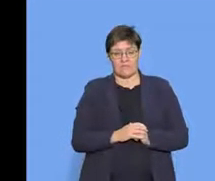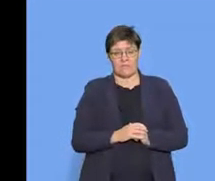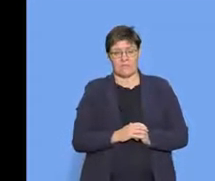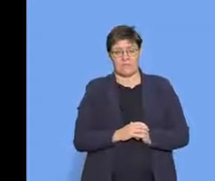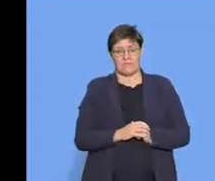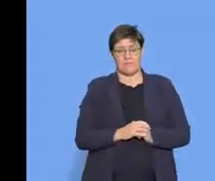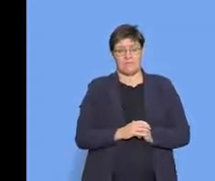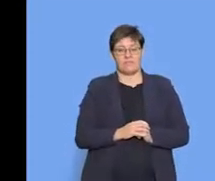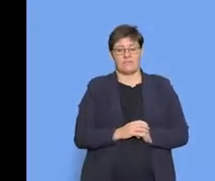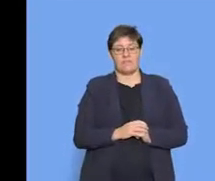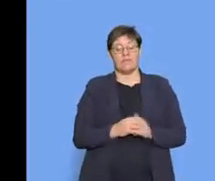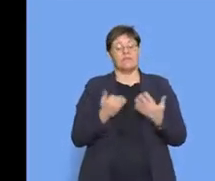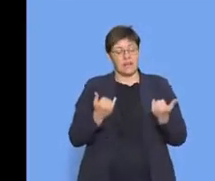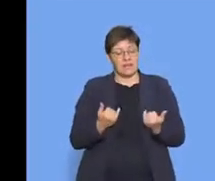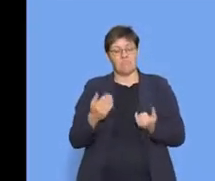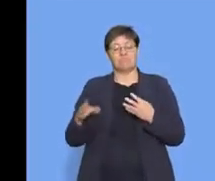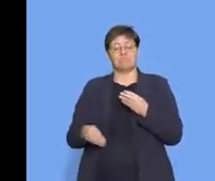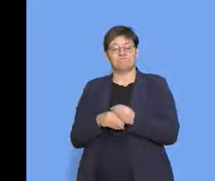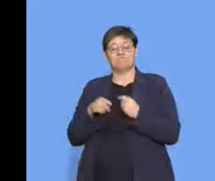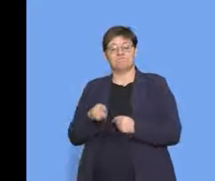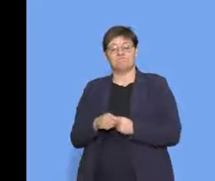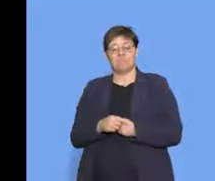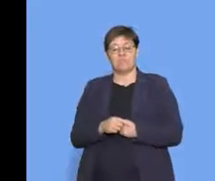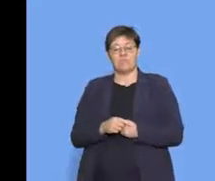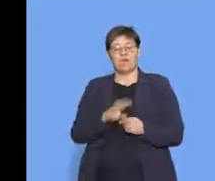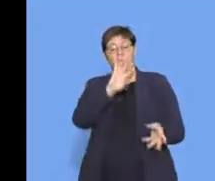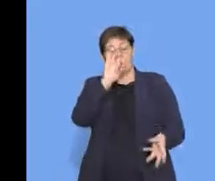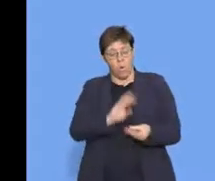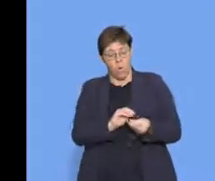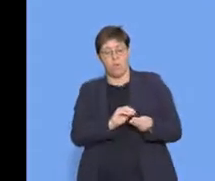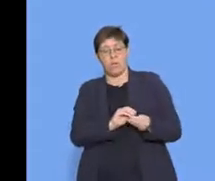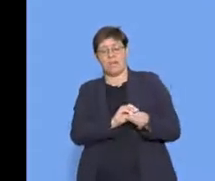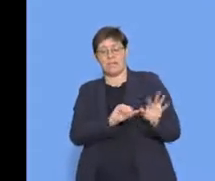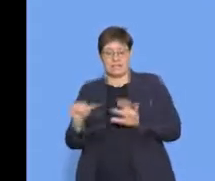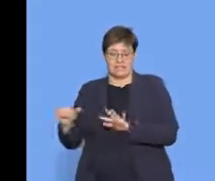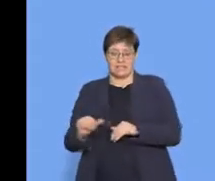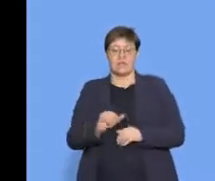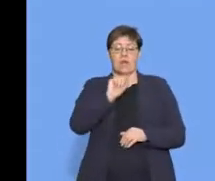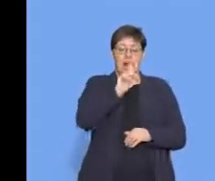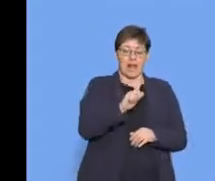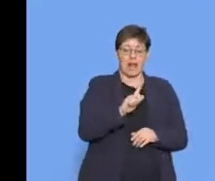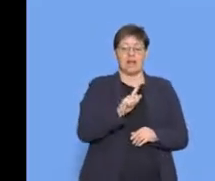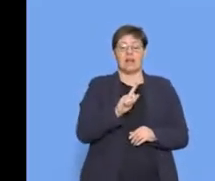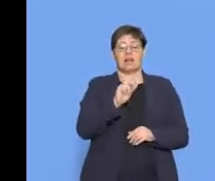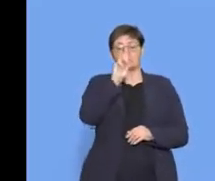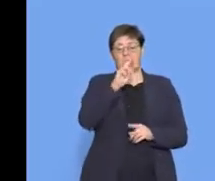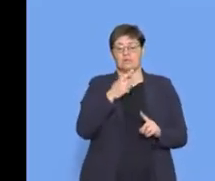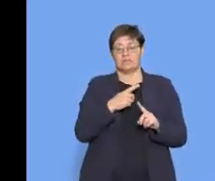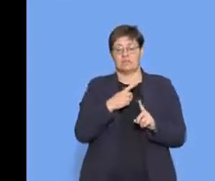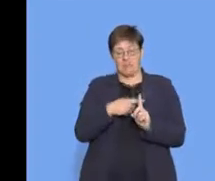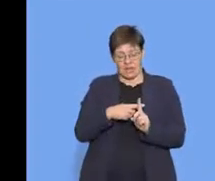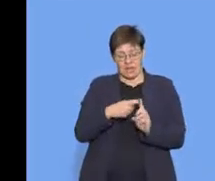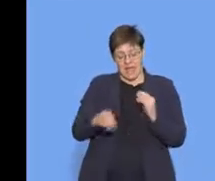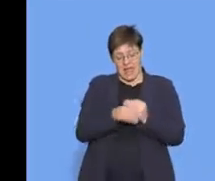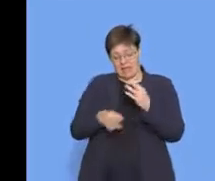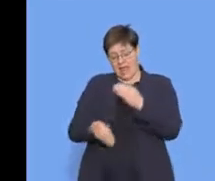squared. Then I actually have to account for all of the other squares involved, because